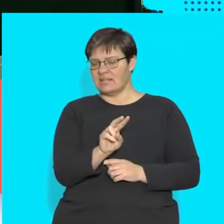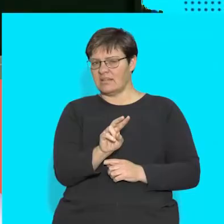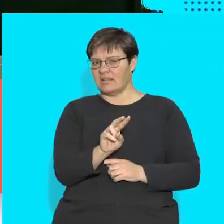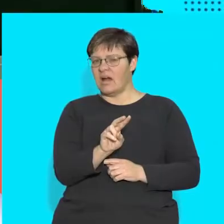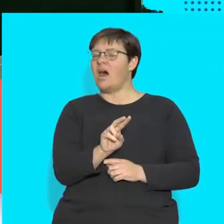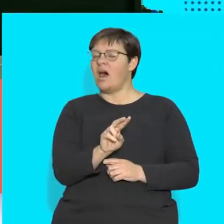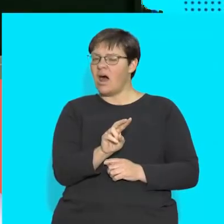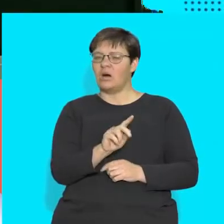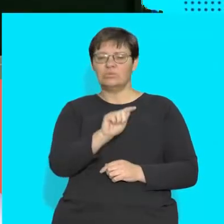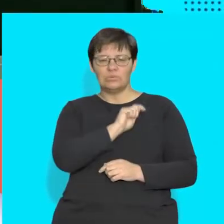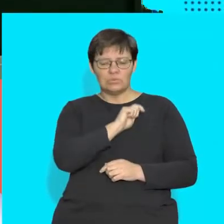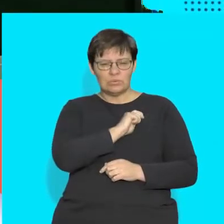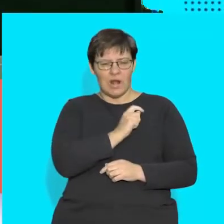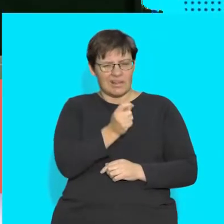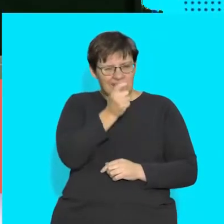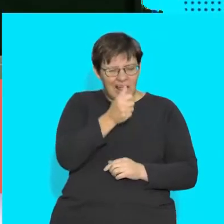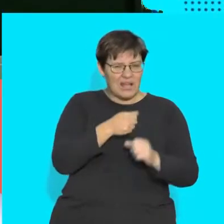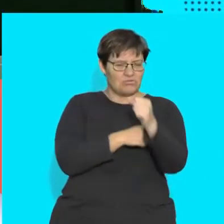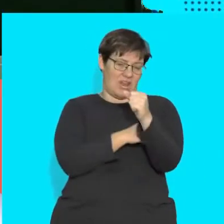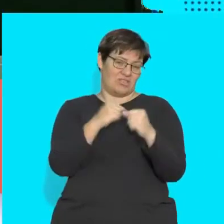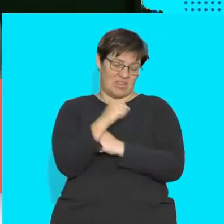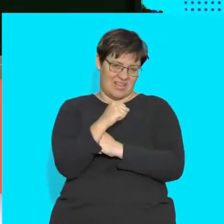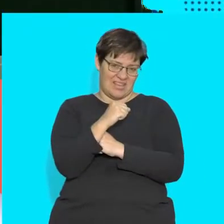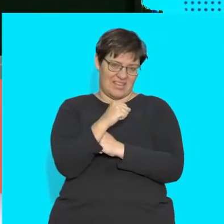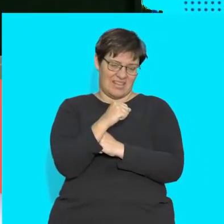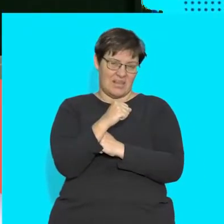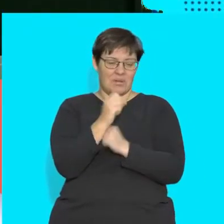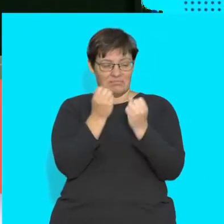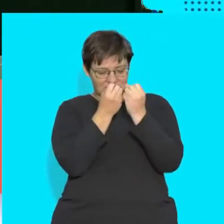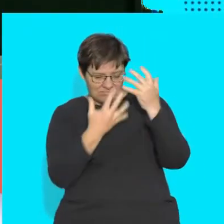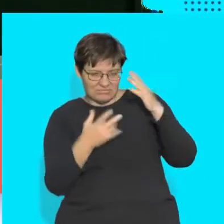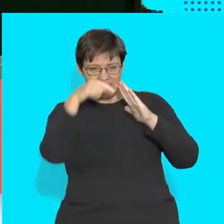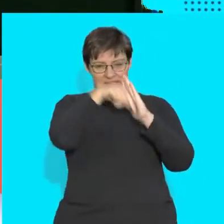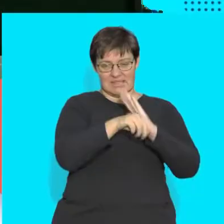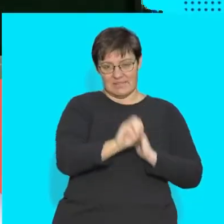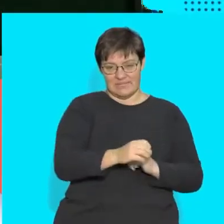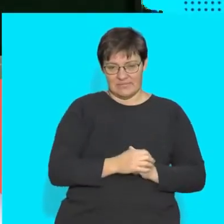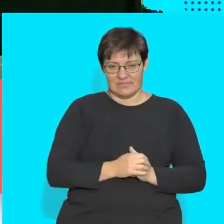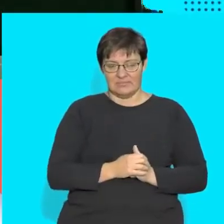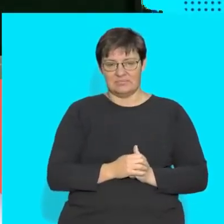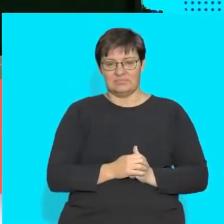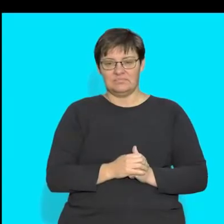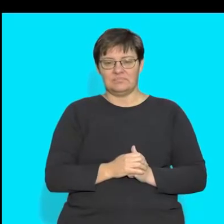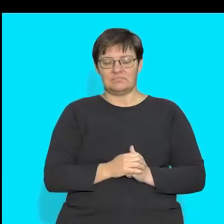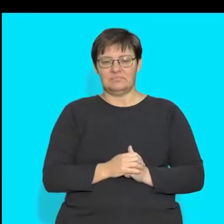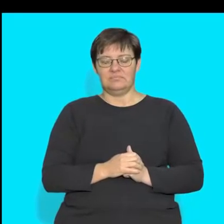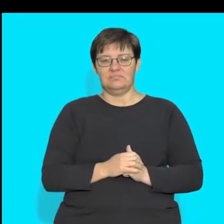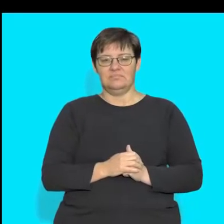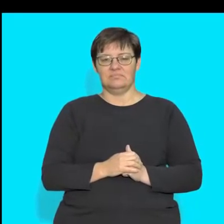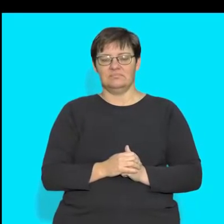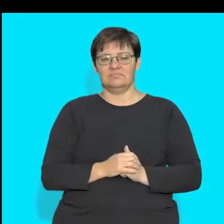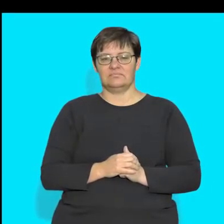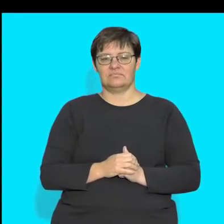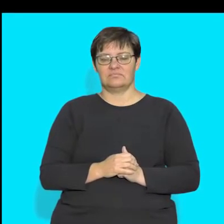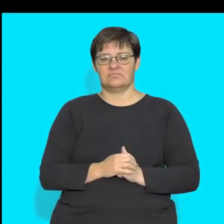right, these really, really tiny structures in a great amount of detail. Now, when